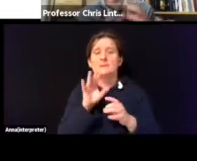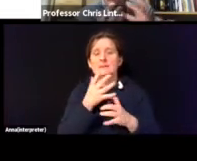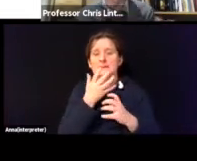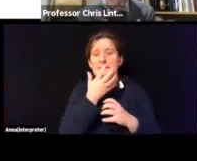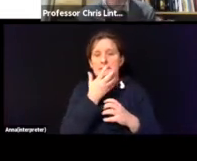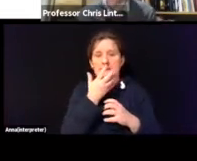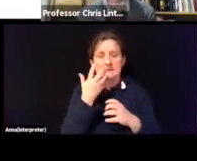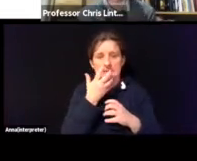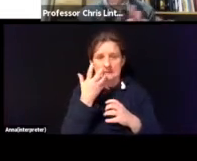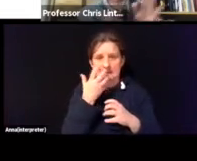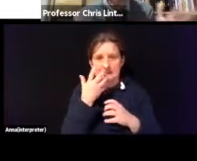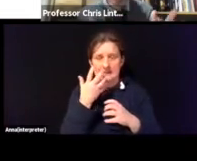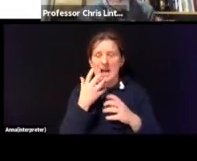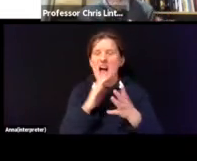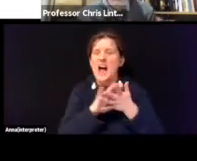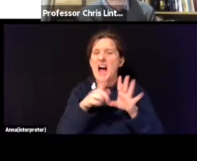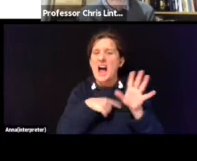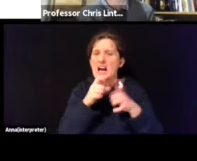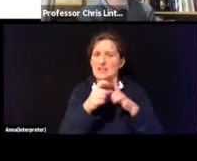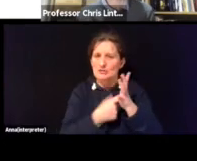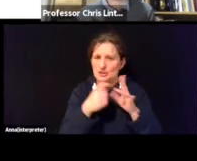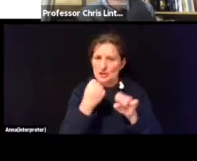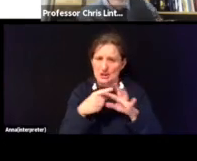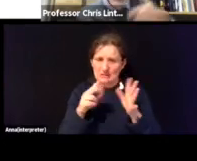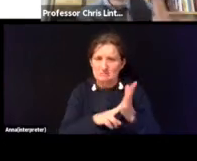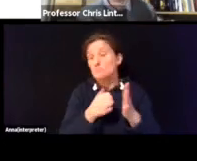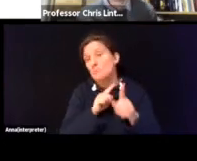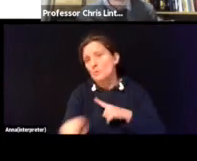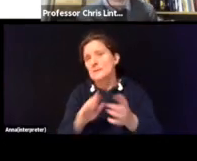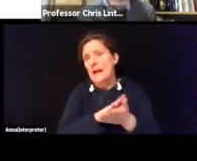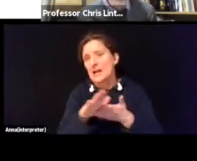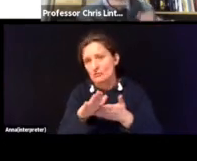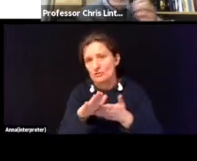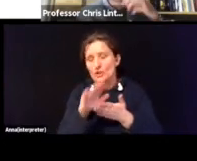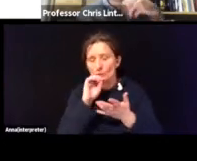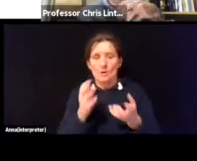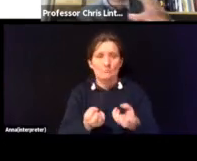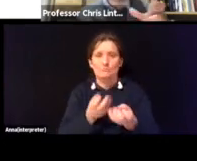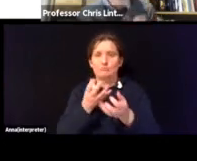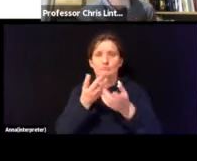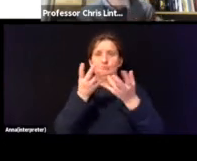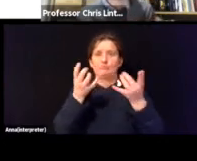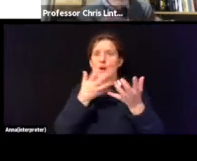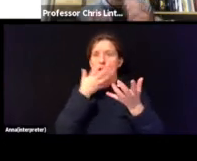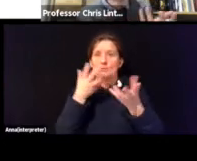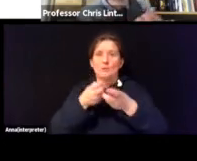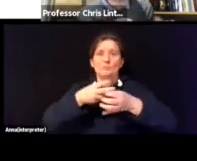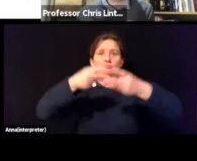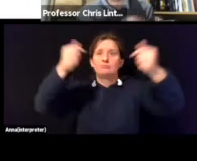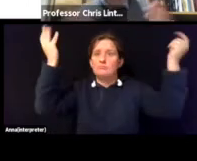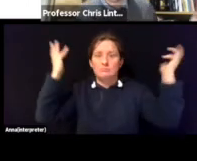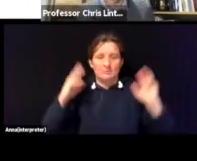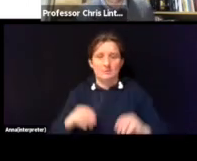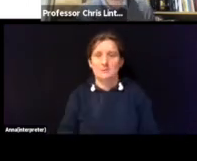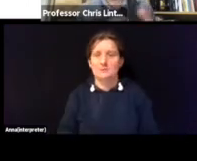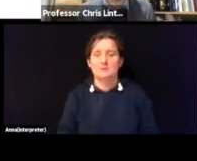there, particularly any hydrogen that's there, and most of the gas in these systems is hydrogen, will boil away. And so in the inner part of the system, you